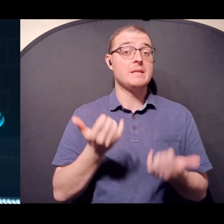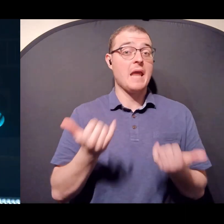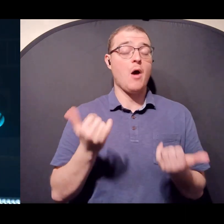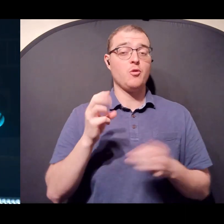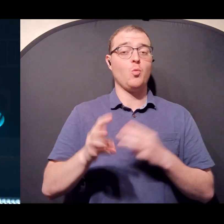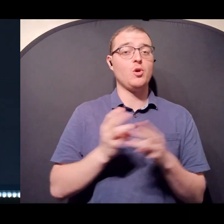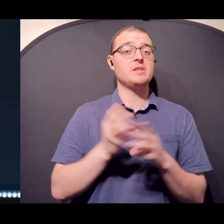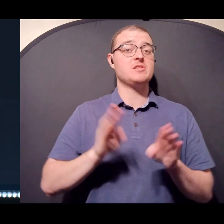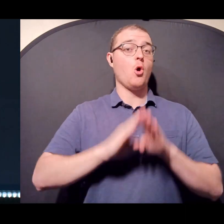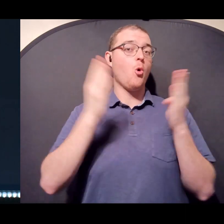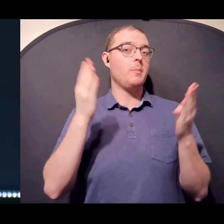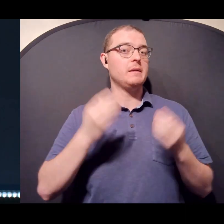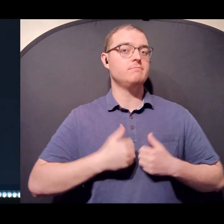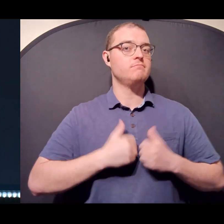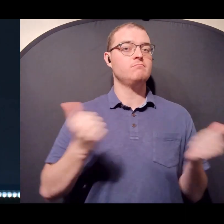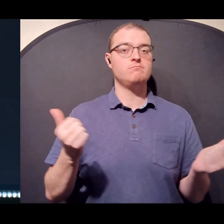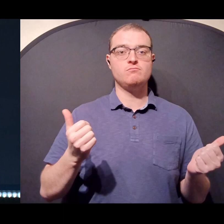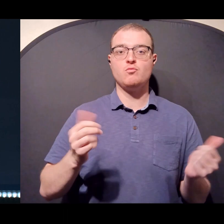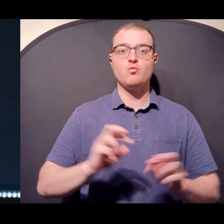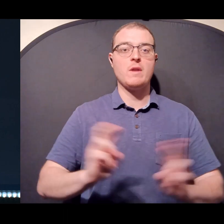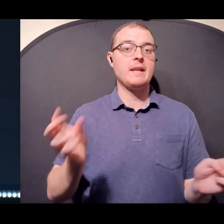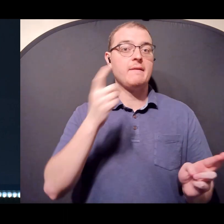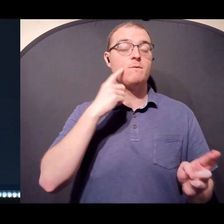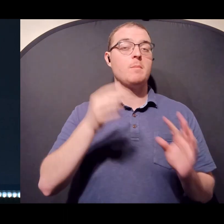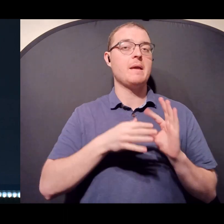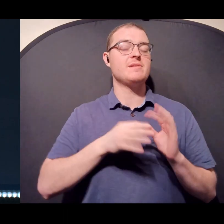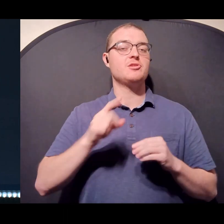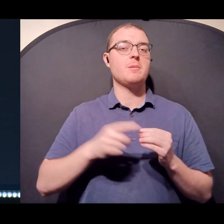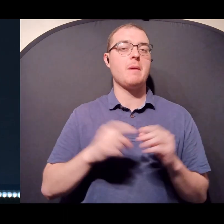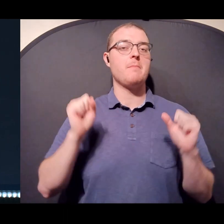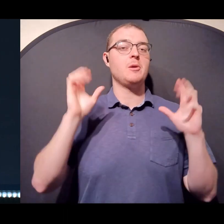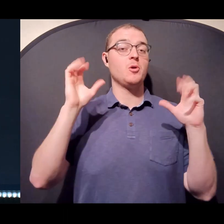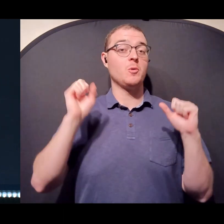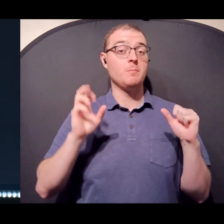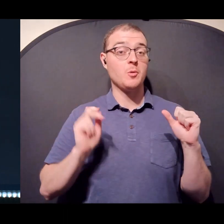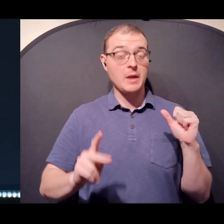message about a miracle. Can I get an amen? So I believe God has that for us today.